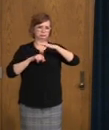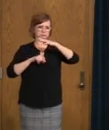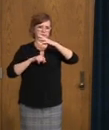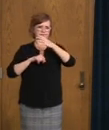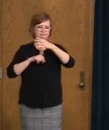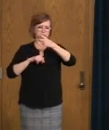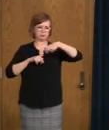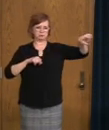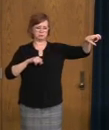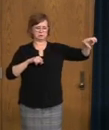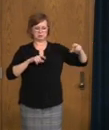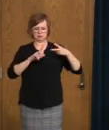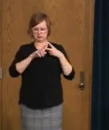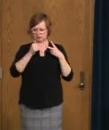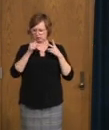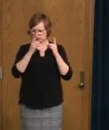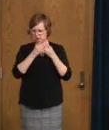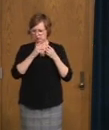Saskatchewan Safety.